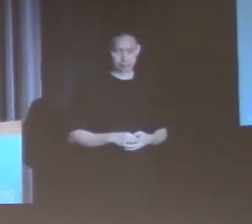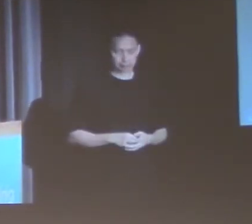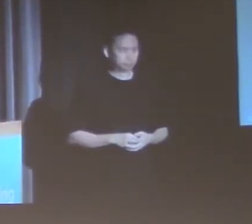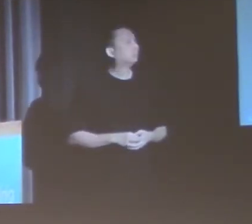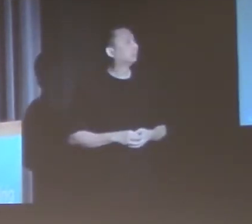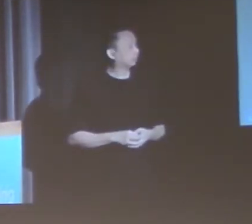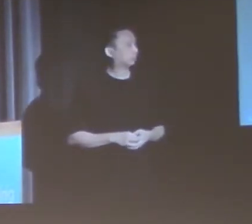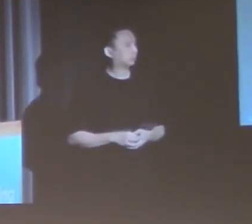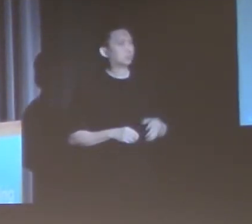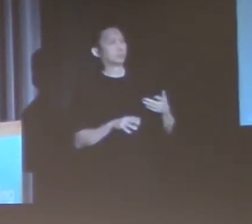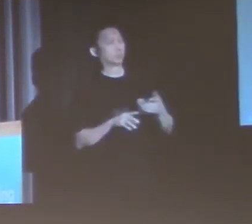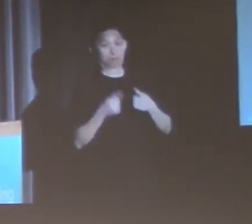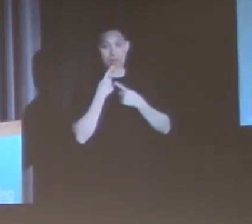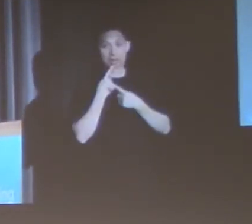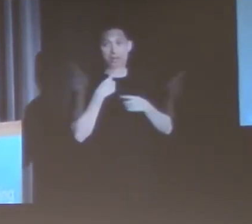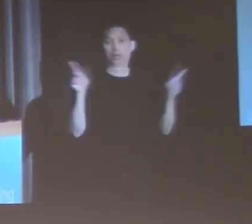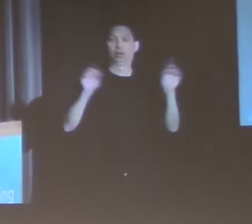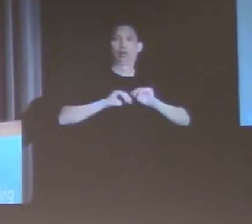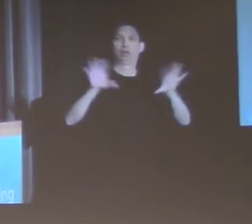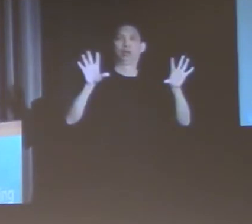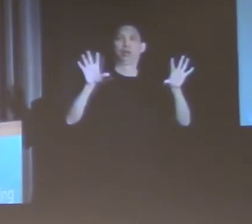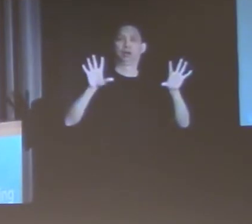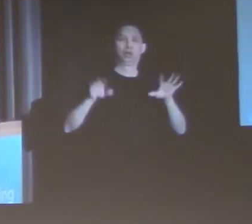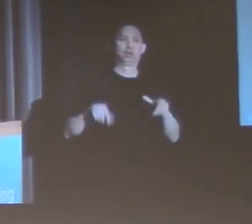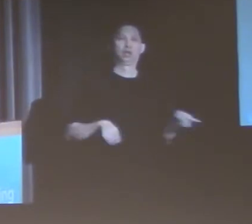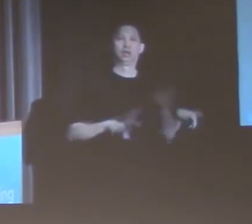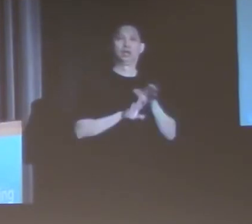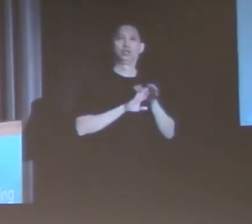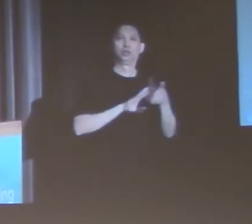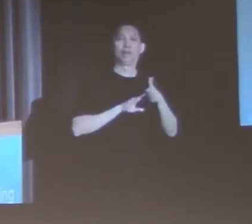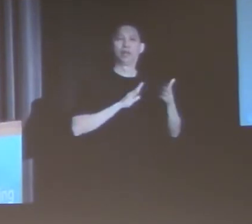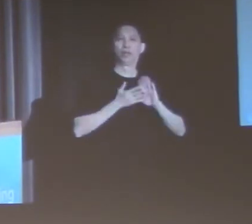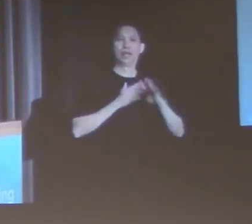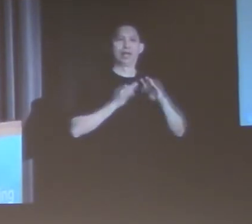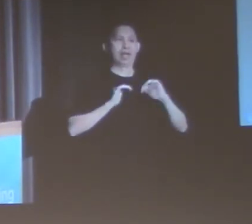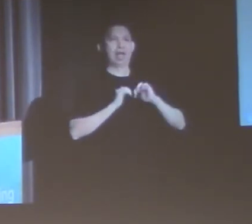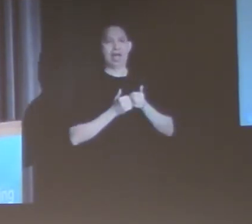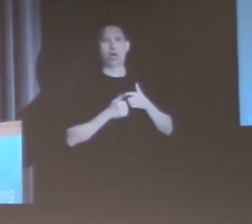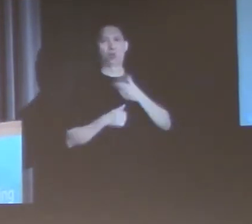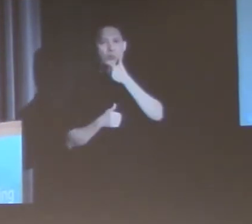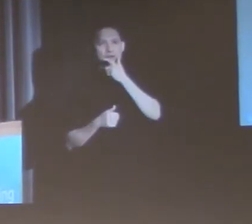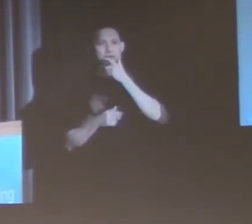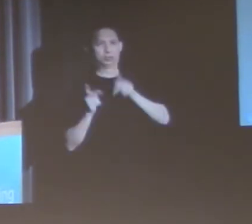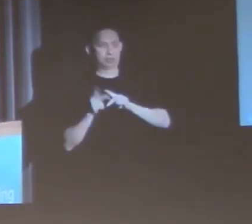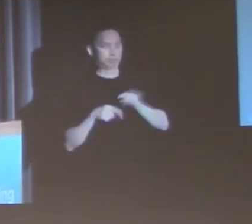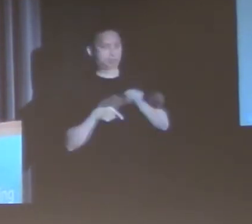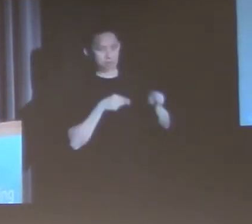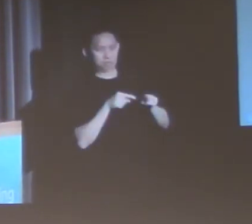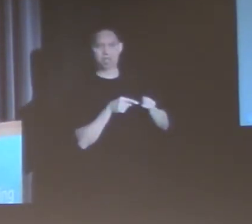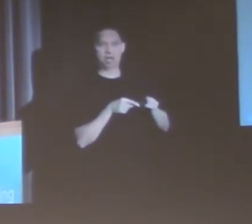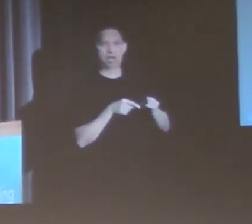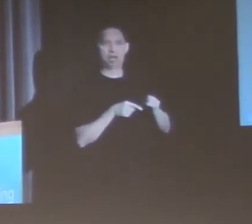publicly how, in fact, the Jamaican community had been treated, people who'd been invited to come to the country